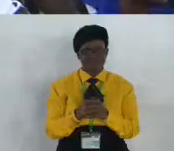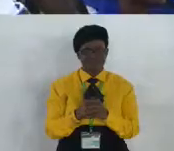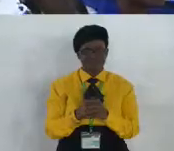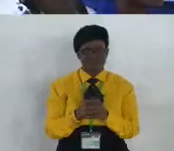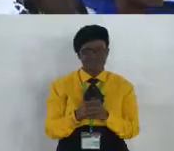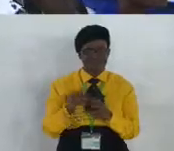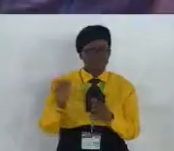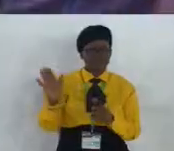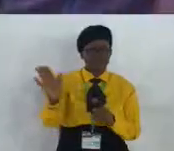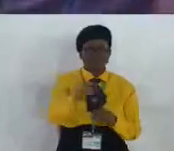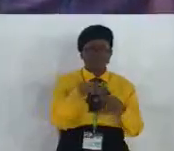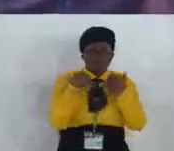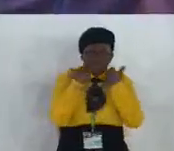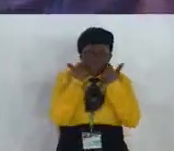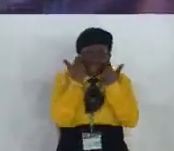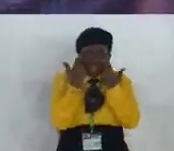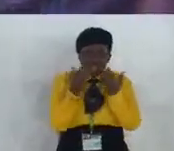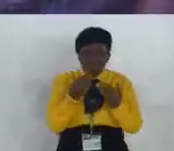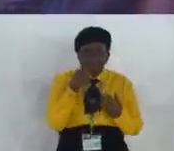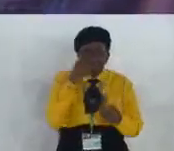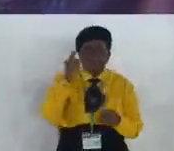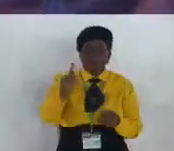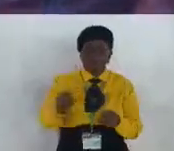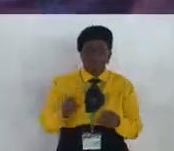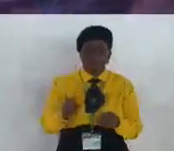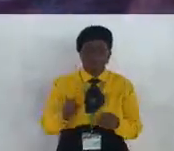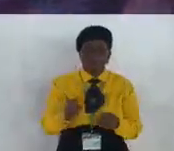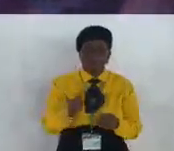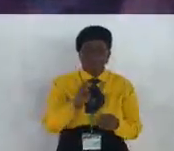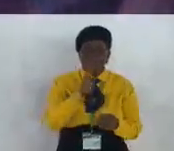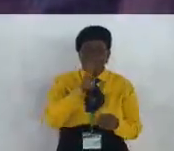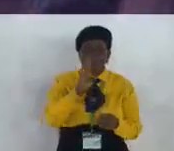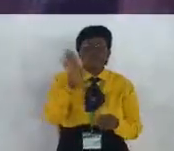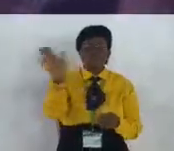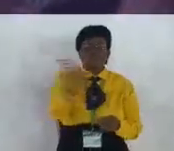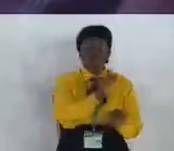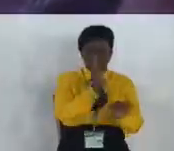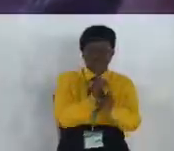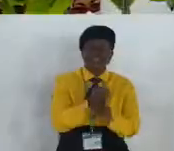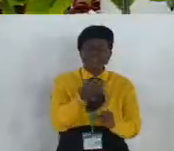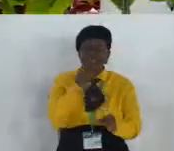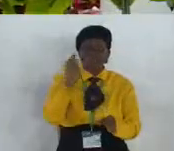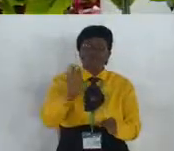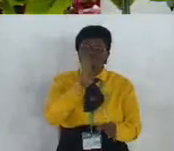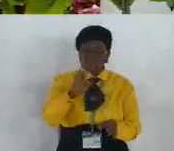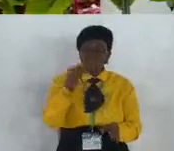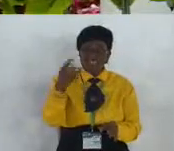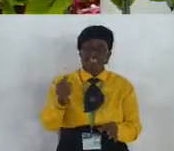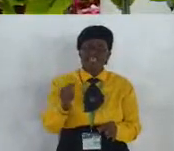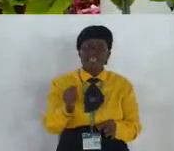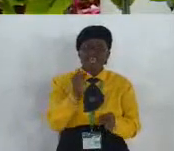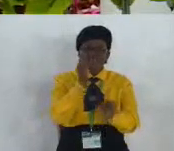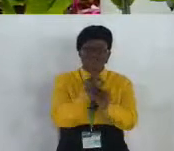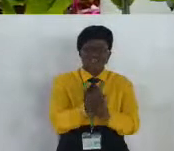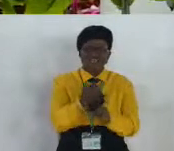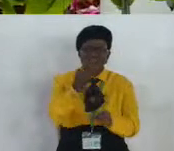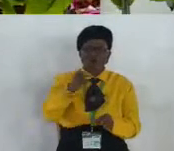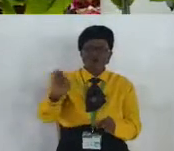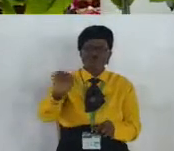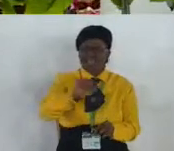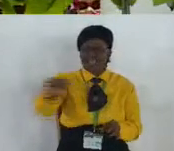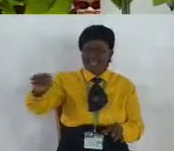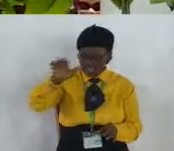Your faith must be the faith of a child tonight. What kind of